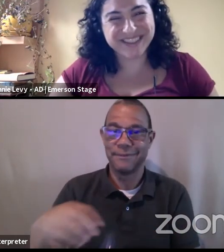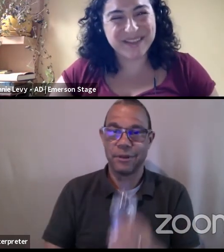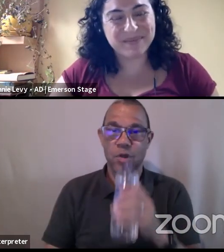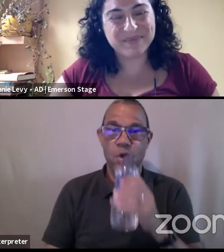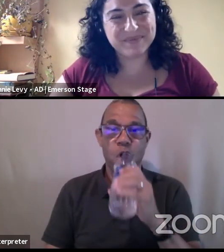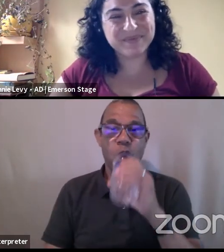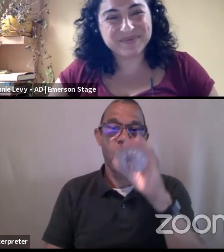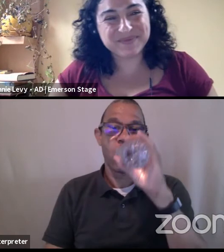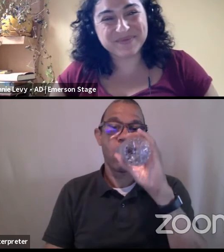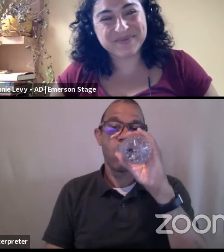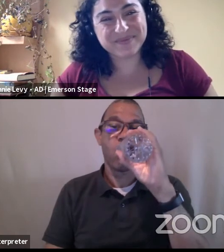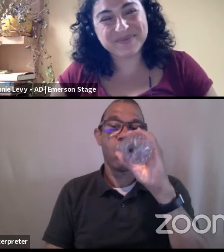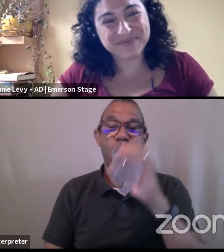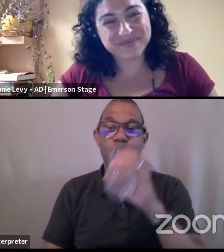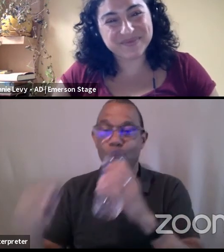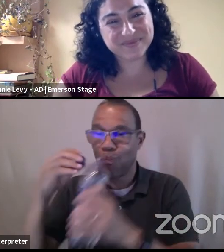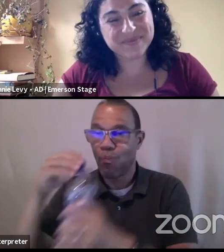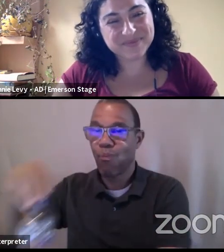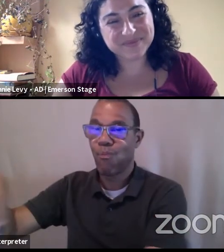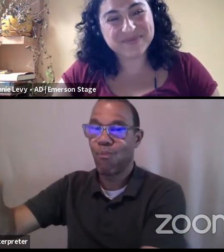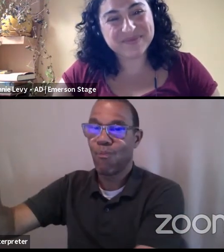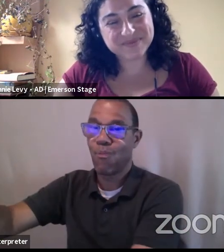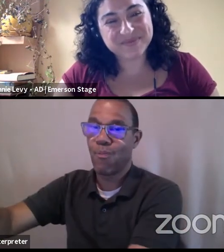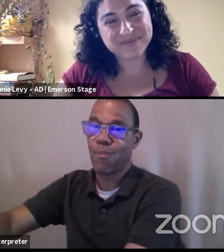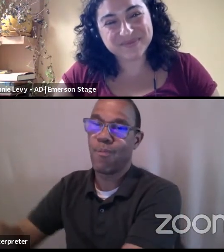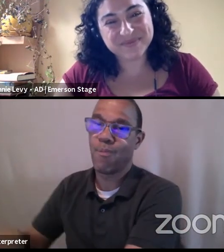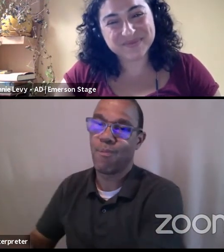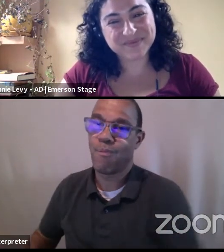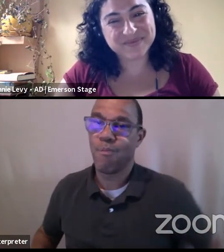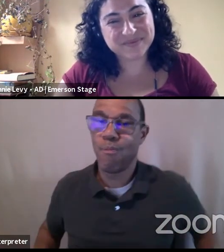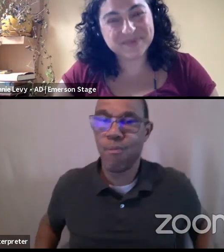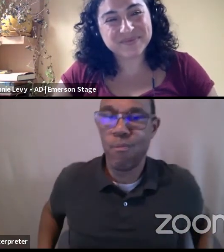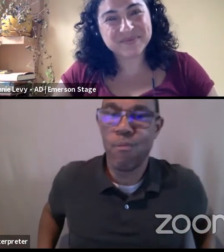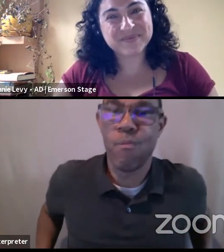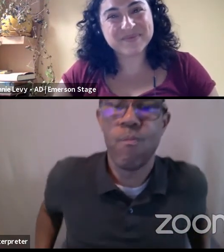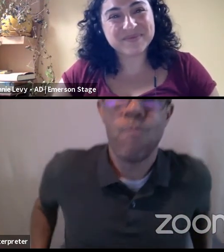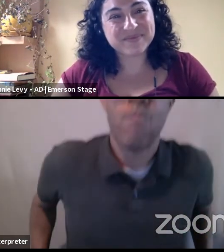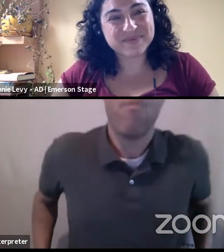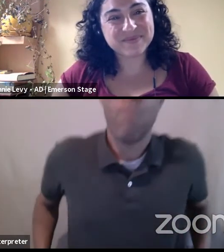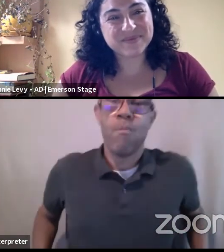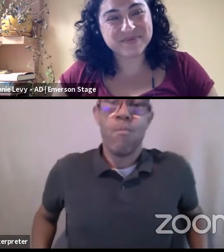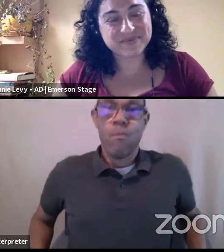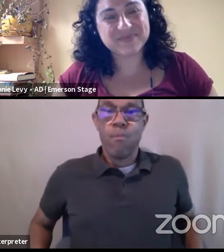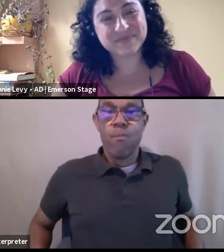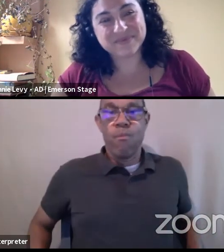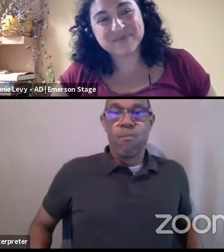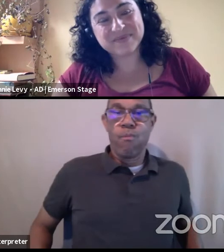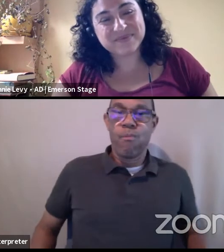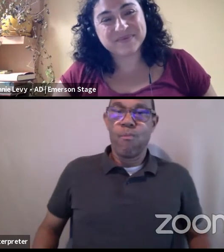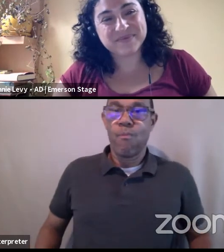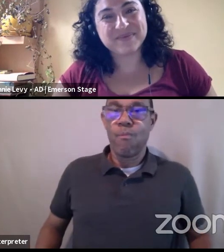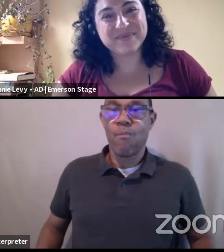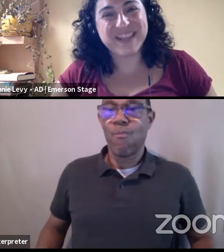Chang, do you want to try? Chang, Yeah. As, as Igor has said,